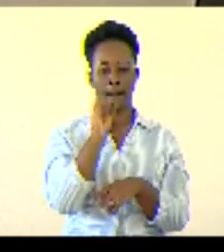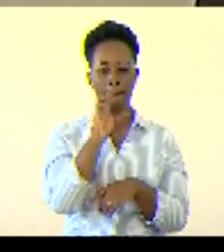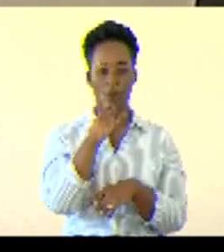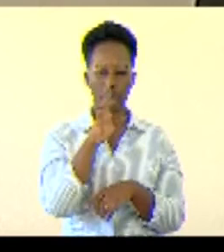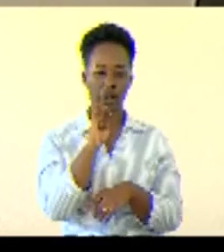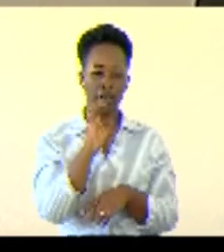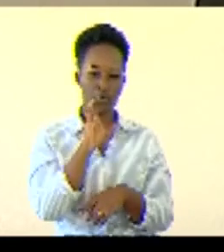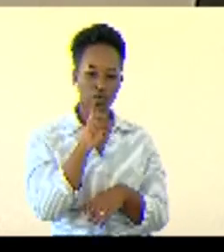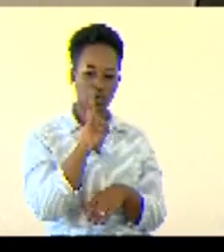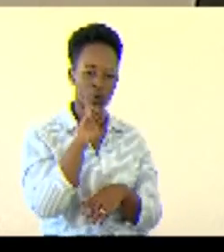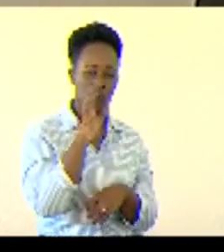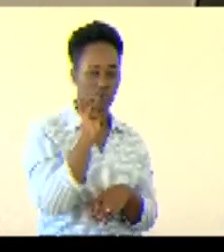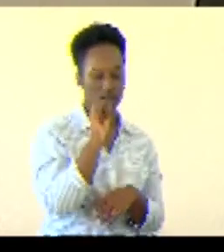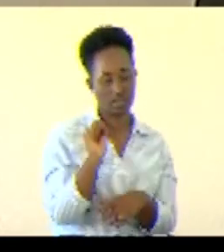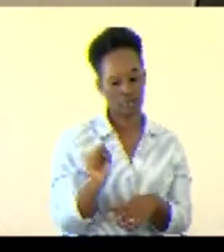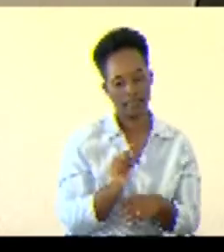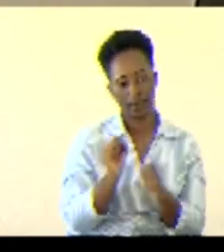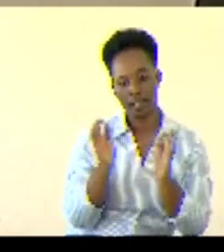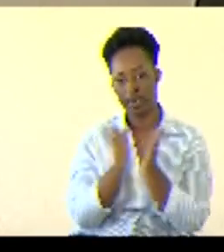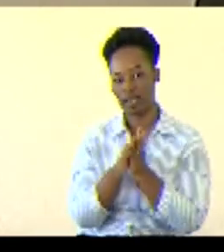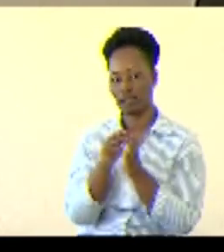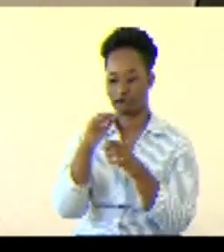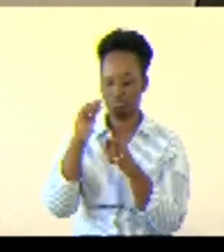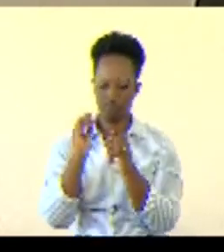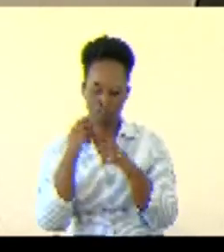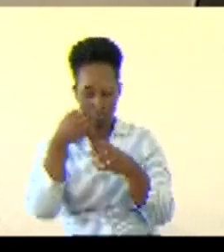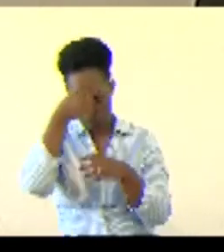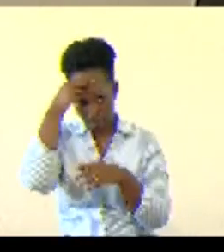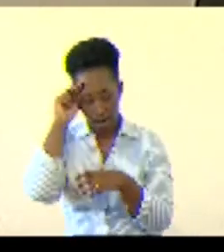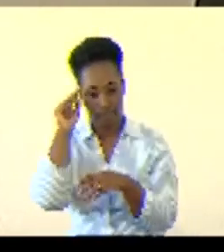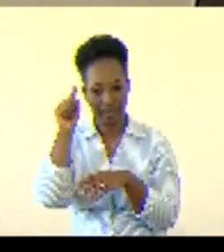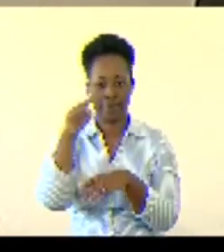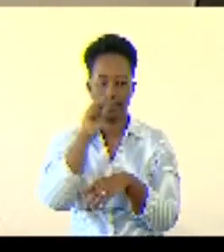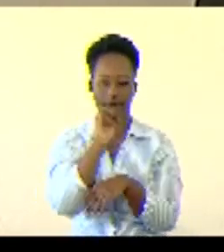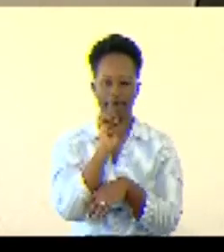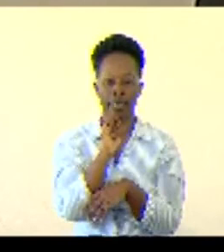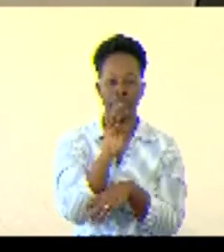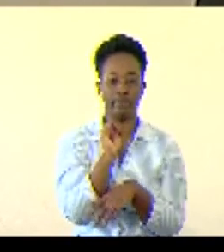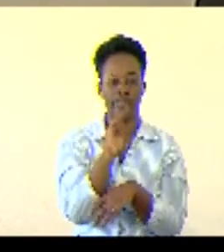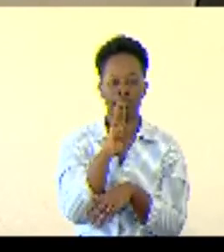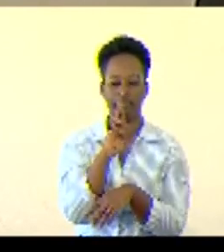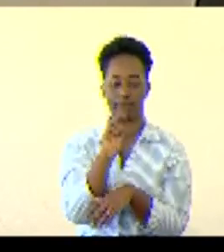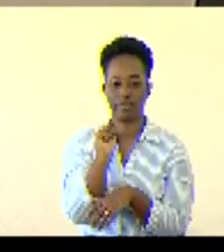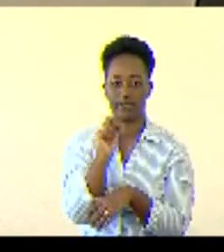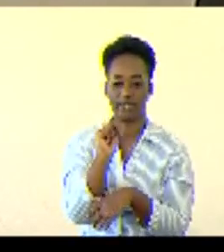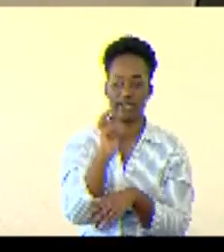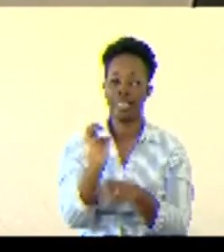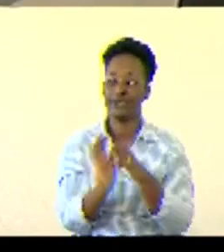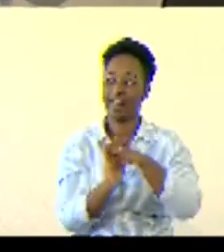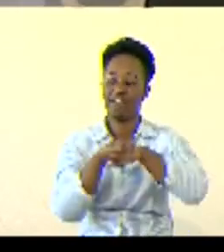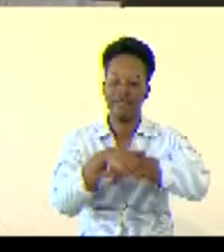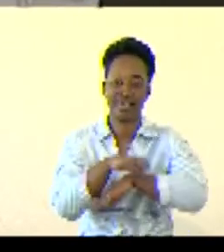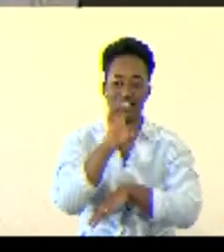structures has been irritated and across the cell membrane. So that one will also affect the cell